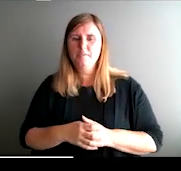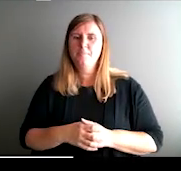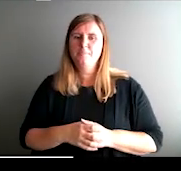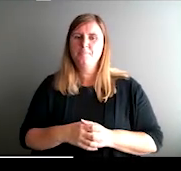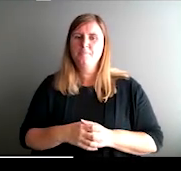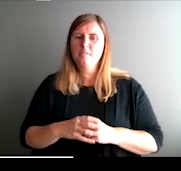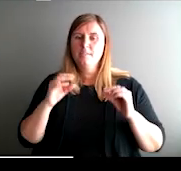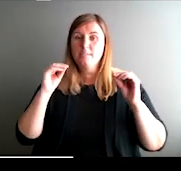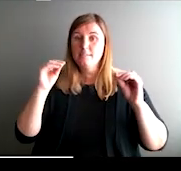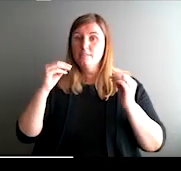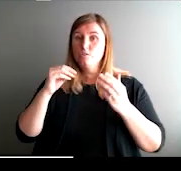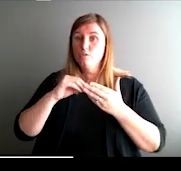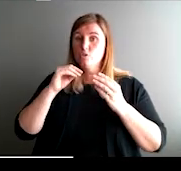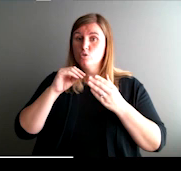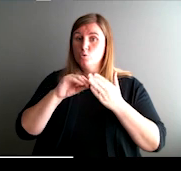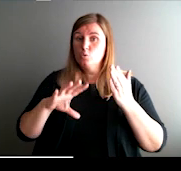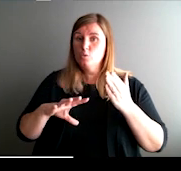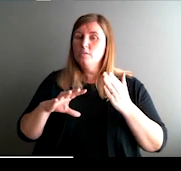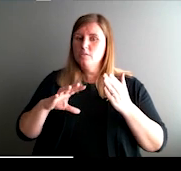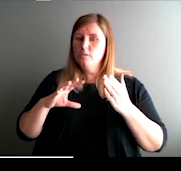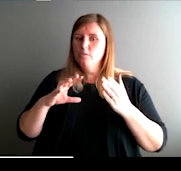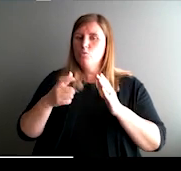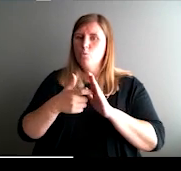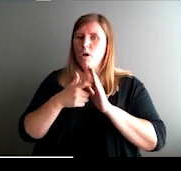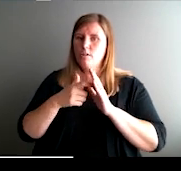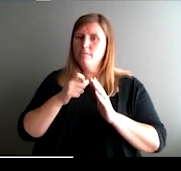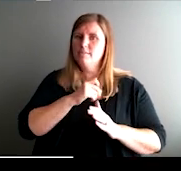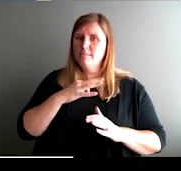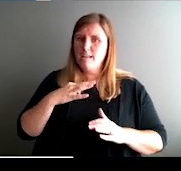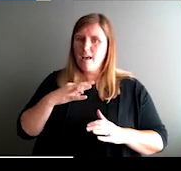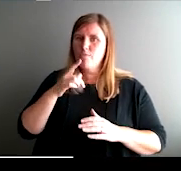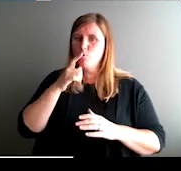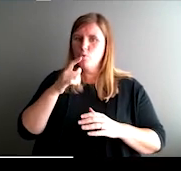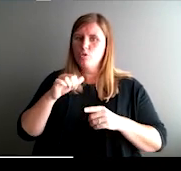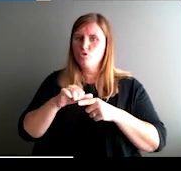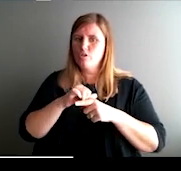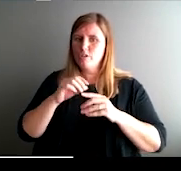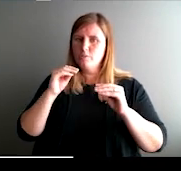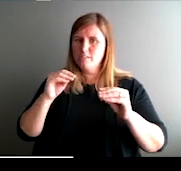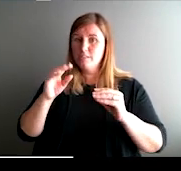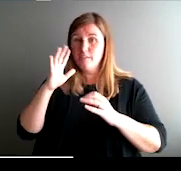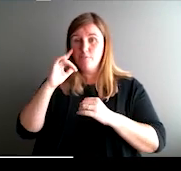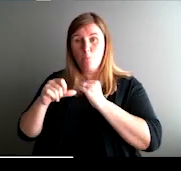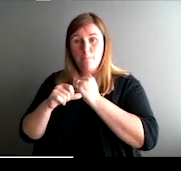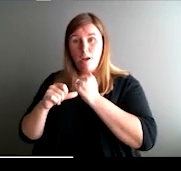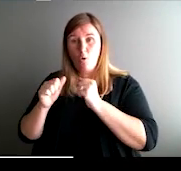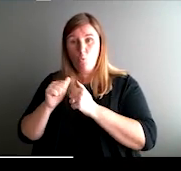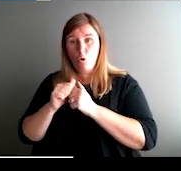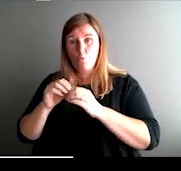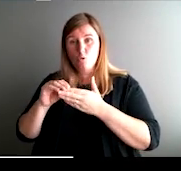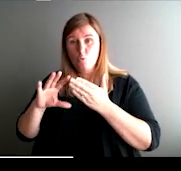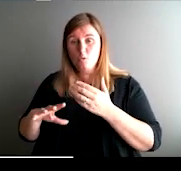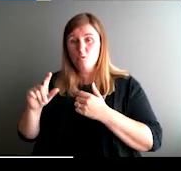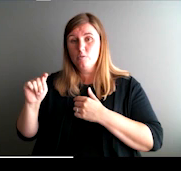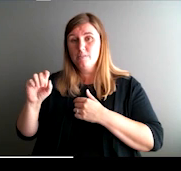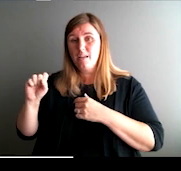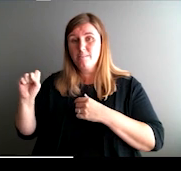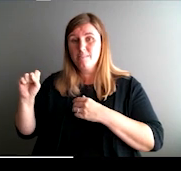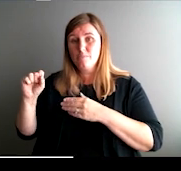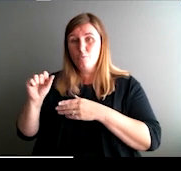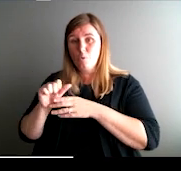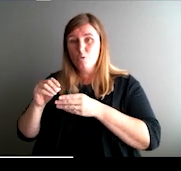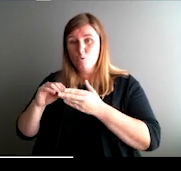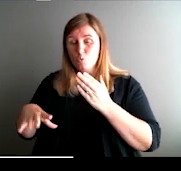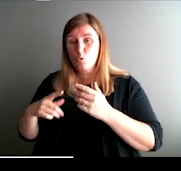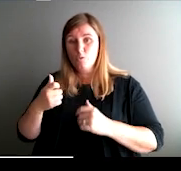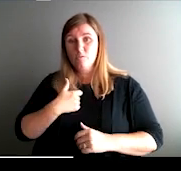Teaching students requires staff are trained to teach them. If your paraeducators are working with students, if your TSS is working with students, if you